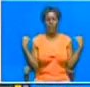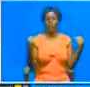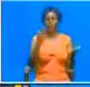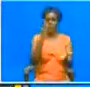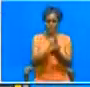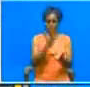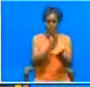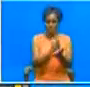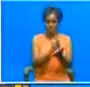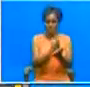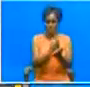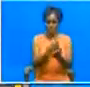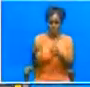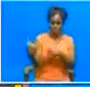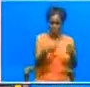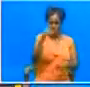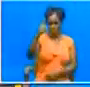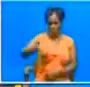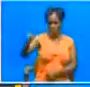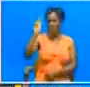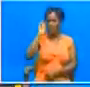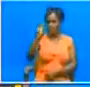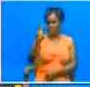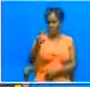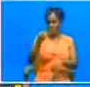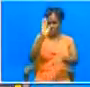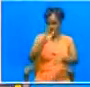train as well. It is obviously a ping pong game whose winner will be determined over time.